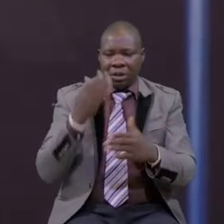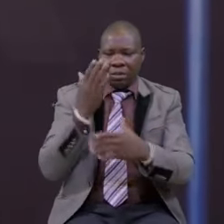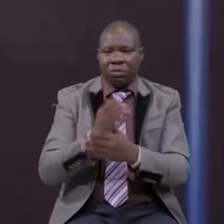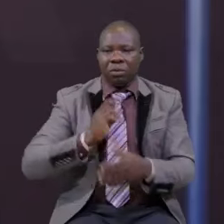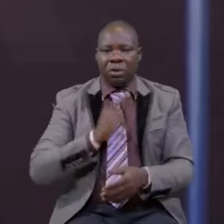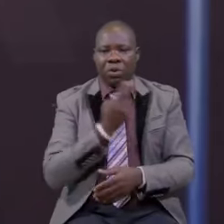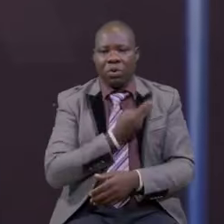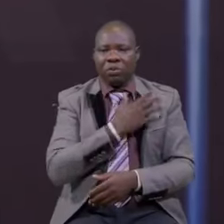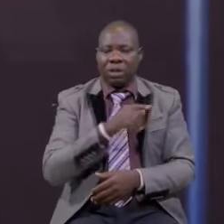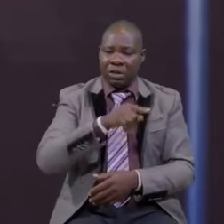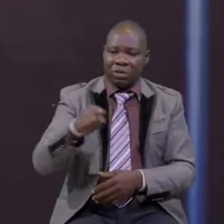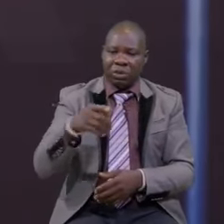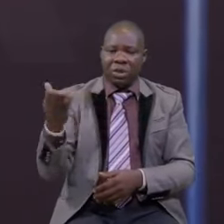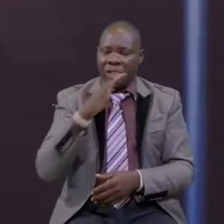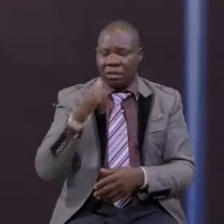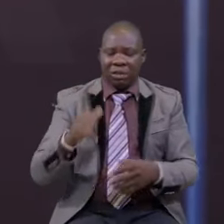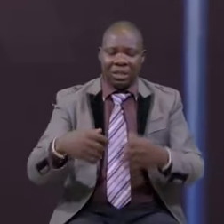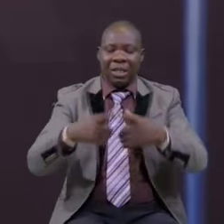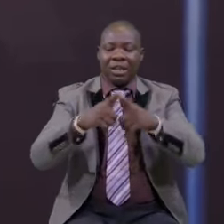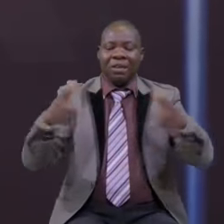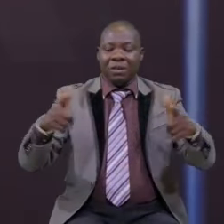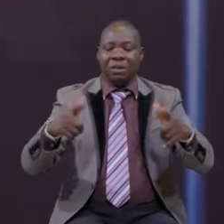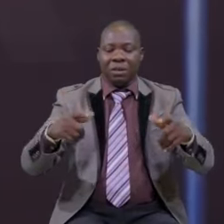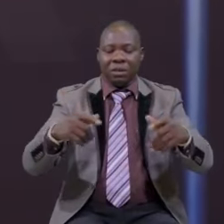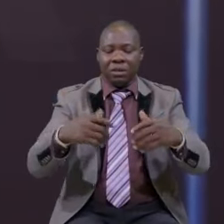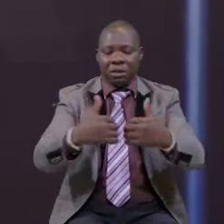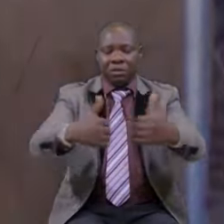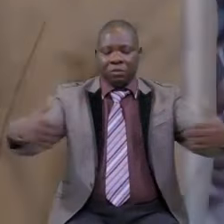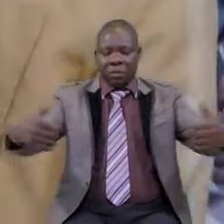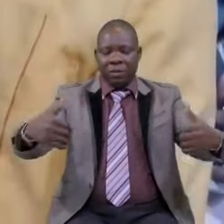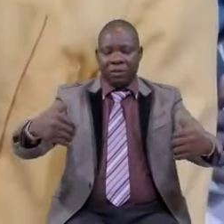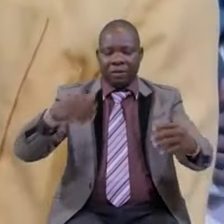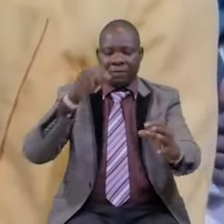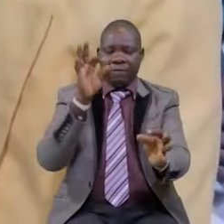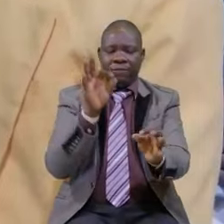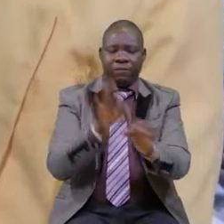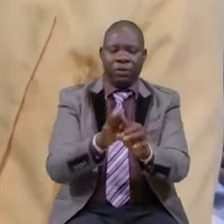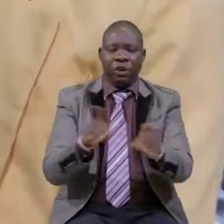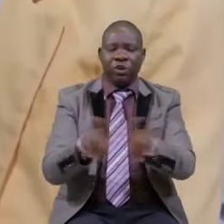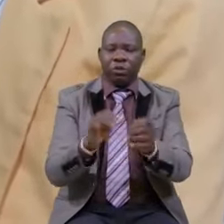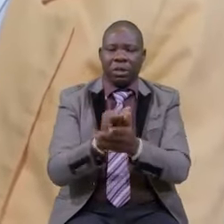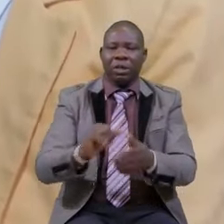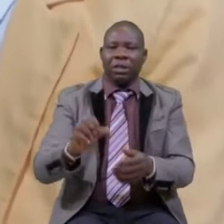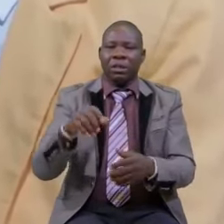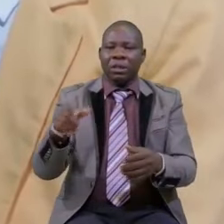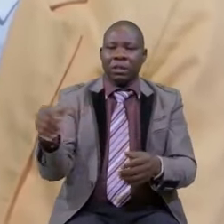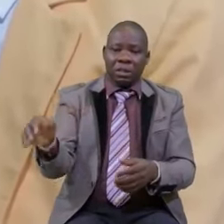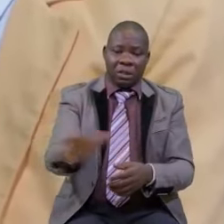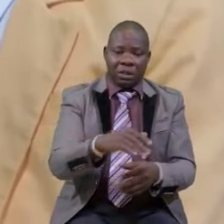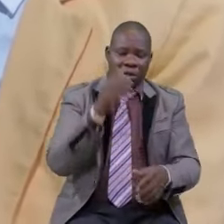is a great gulf fixed, so that they which would pass